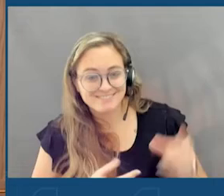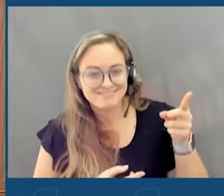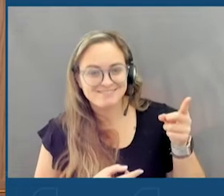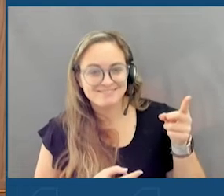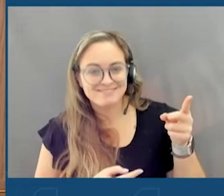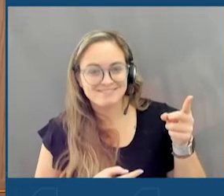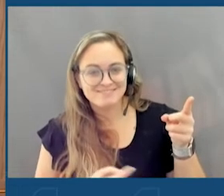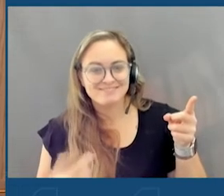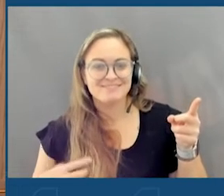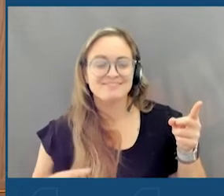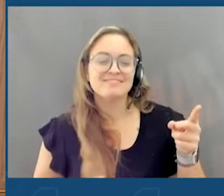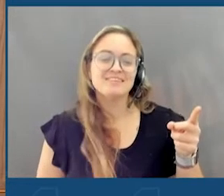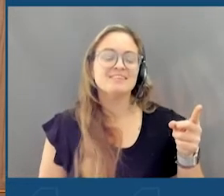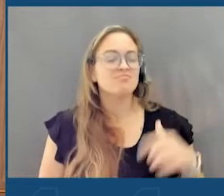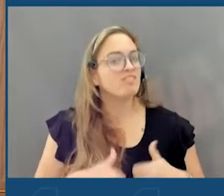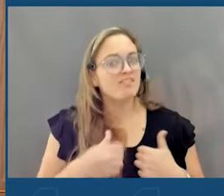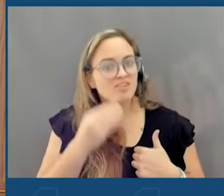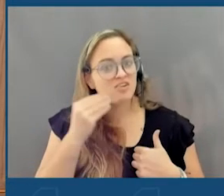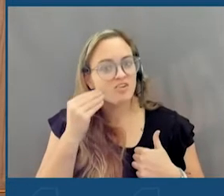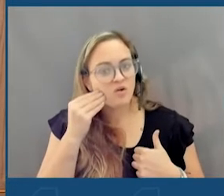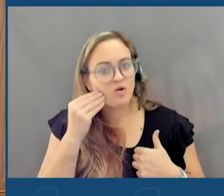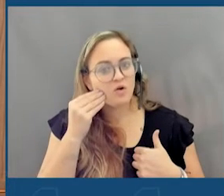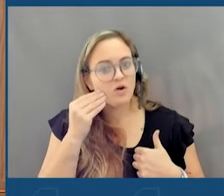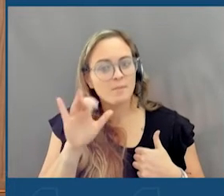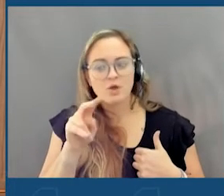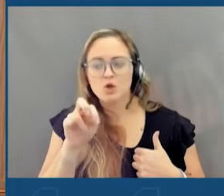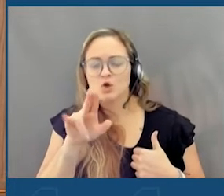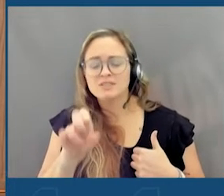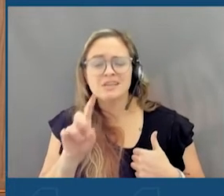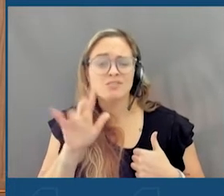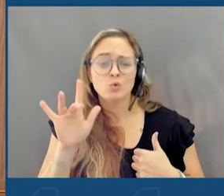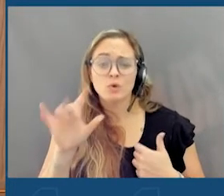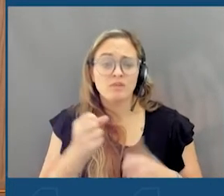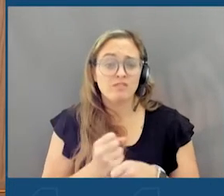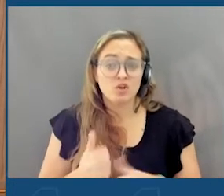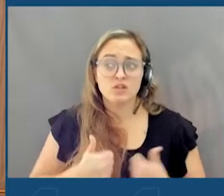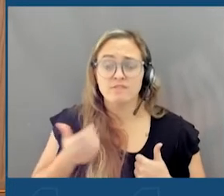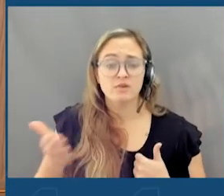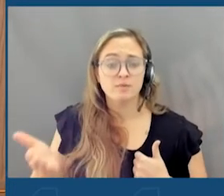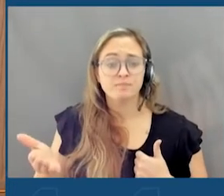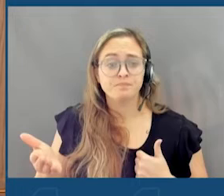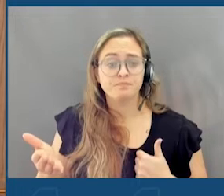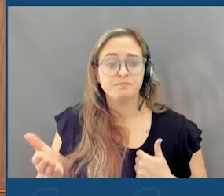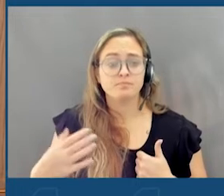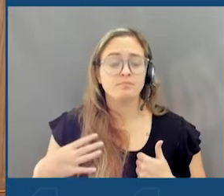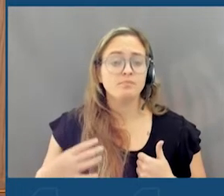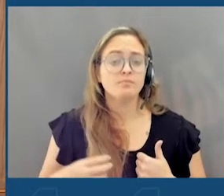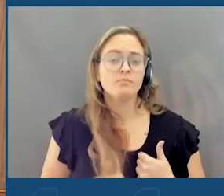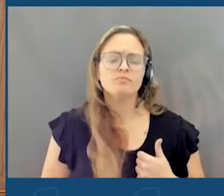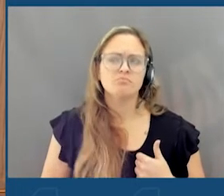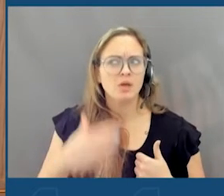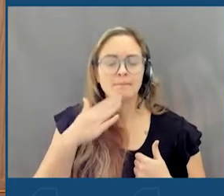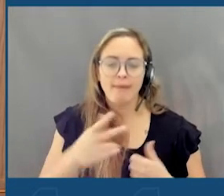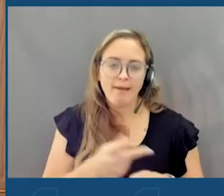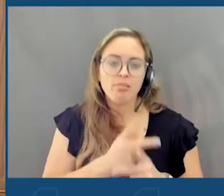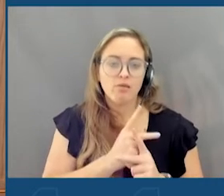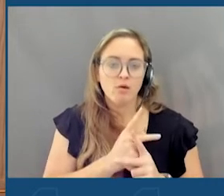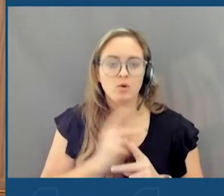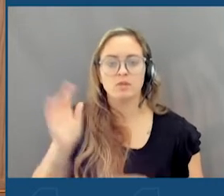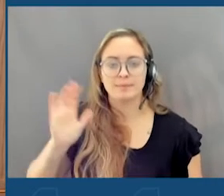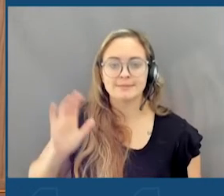lived in our home in Canarsie for 25 years. We had a bad loan in the